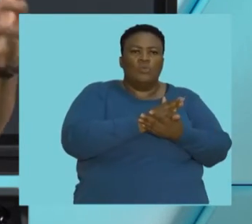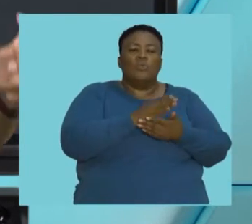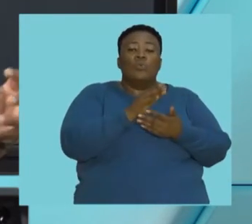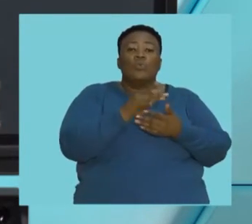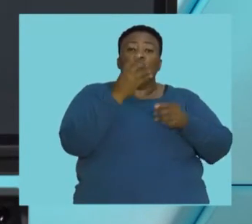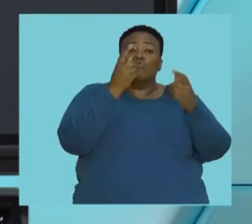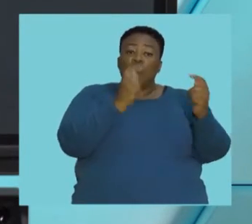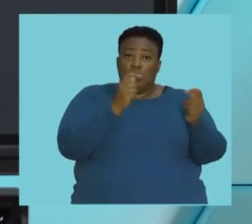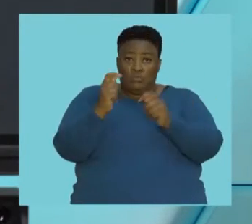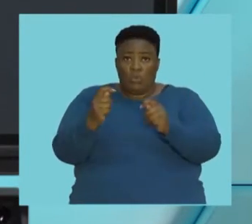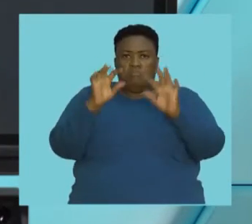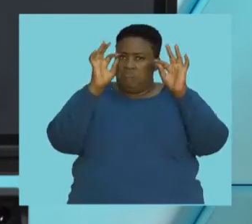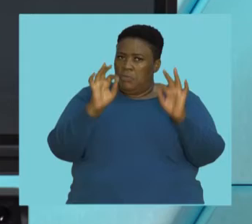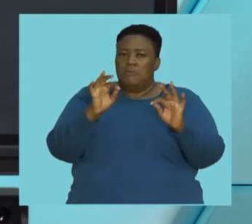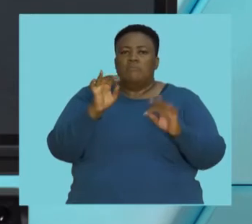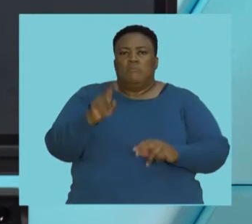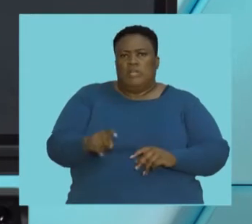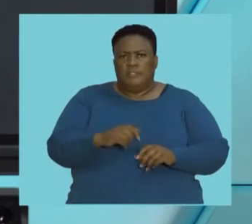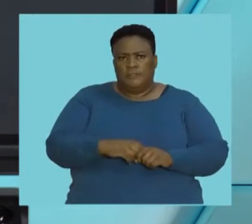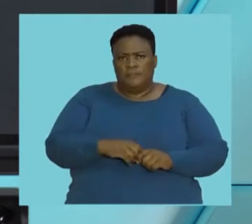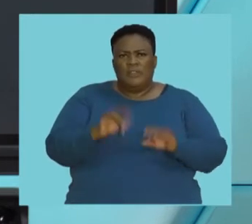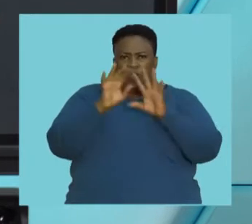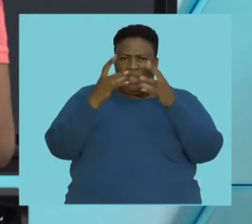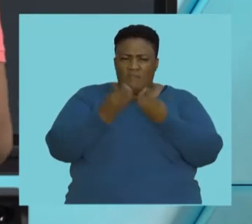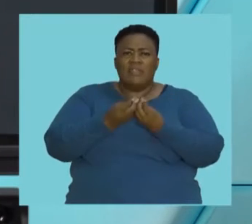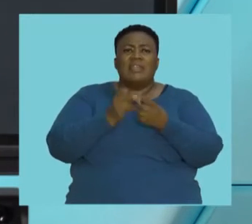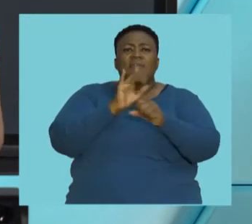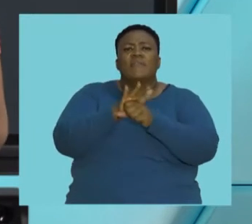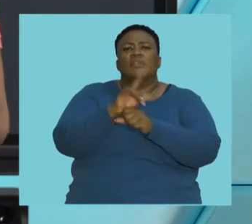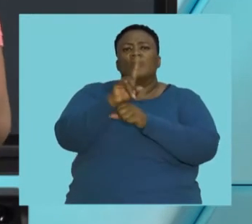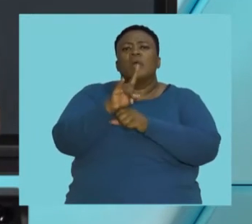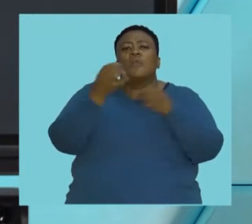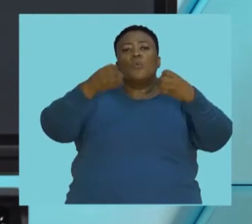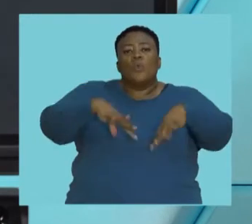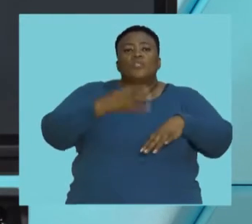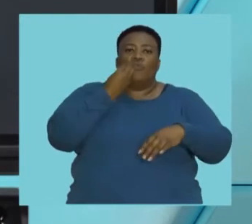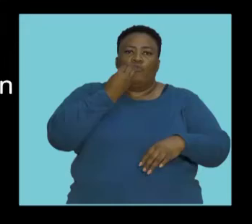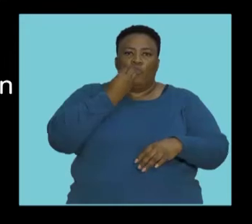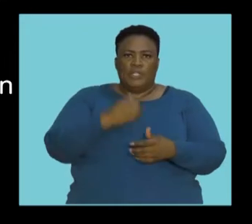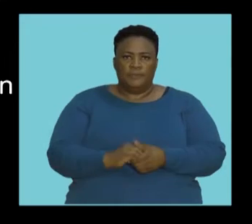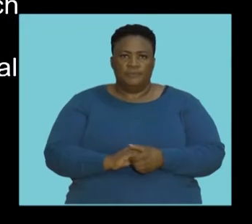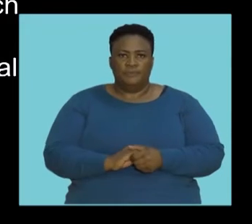the transportation of that food to the consumer. And all of these impact on the wastage of food.